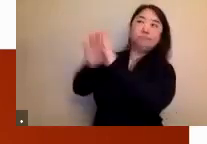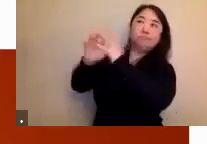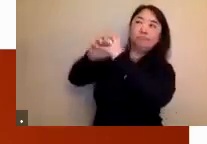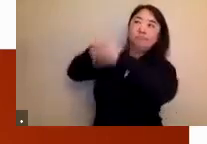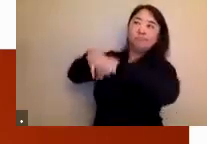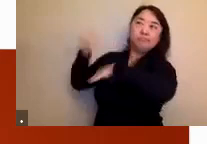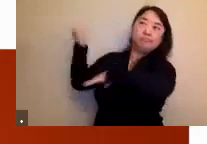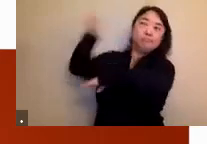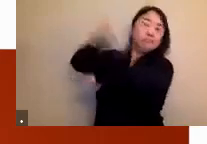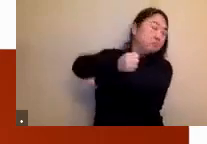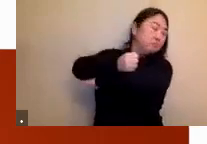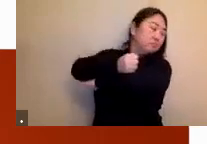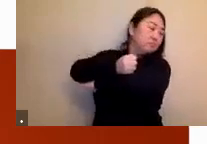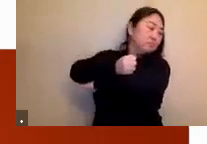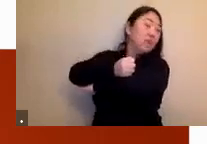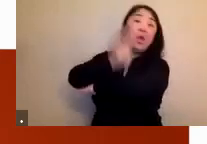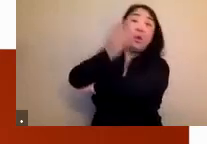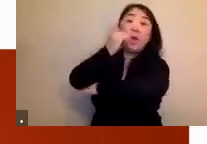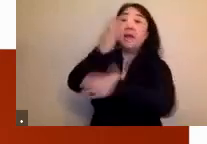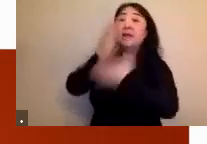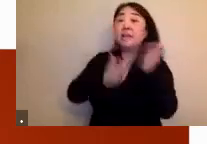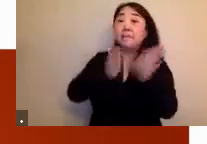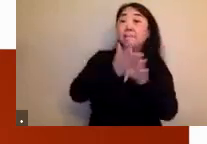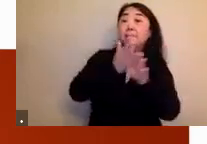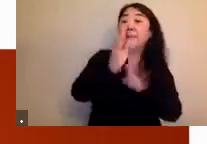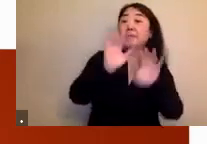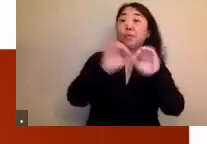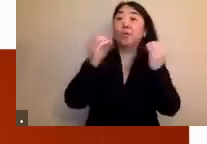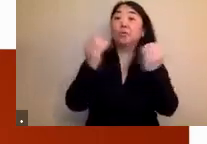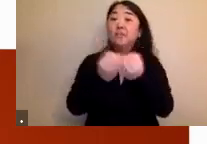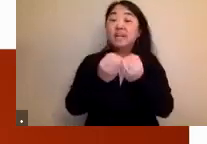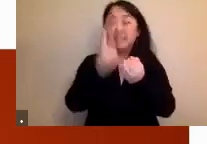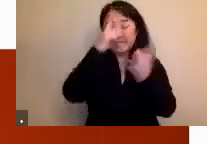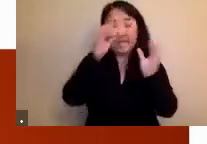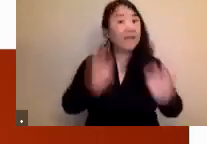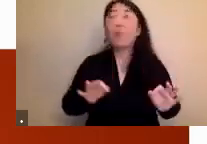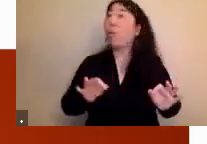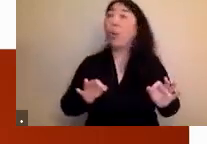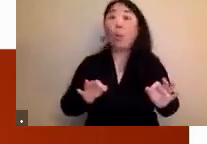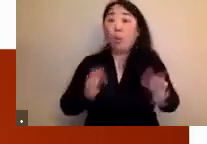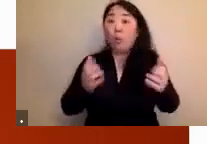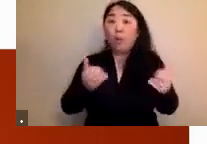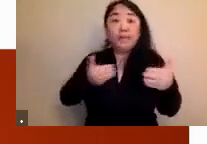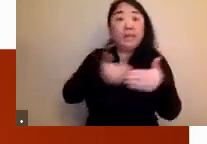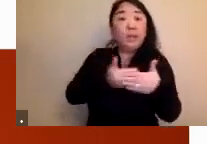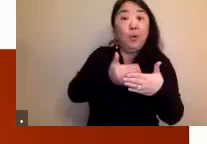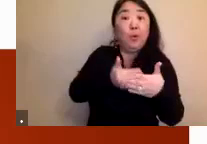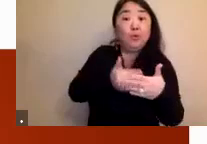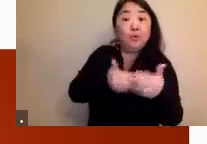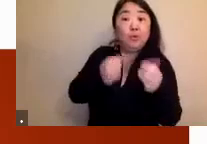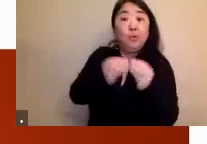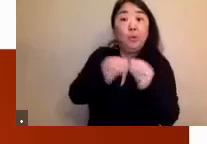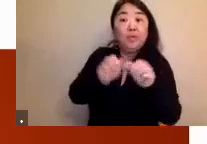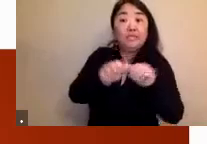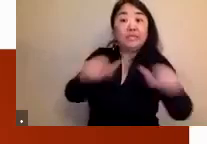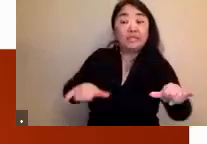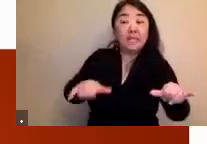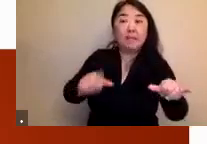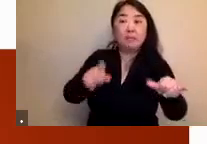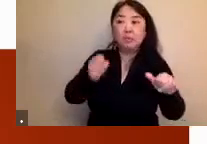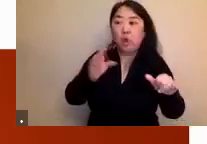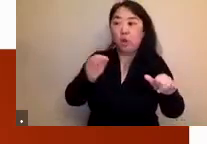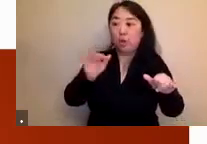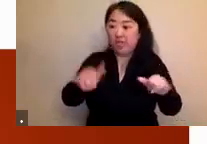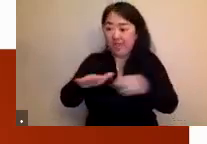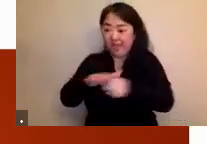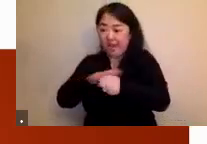major organizations decided they wanted to be closer to systems, so they moved out of areas that were